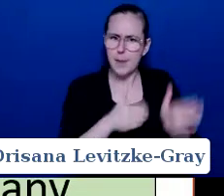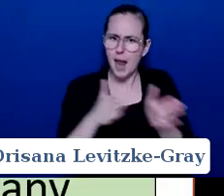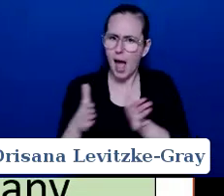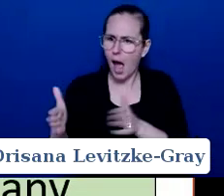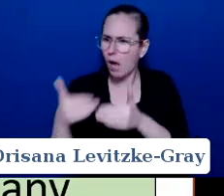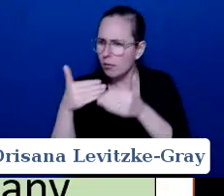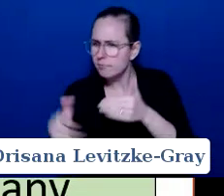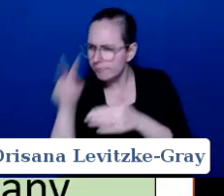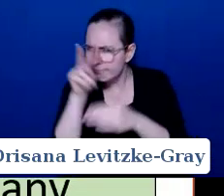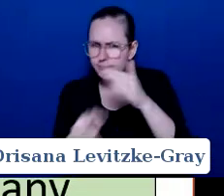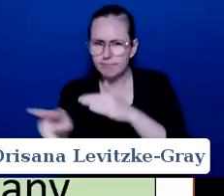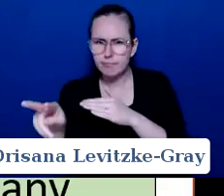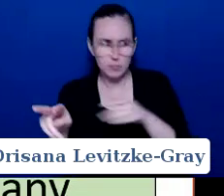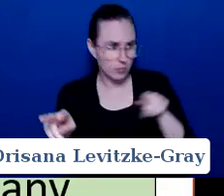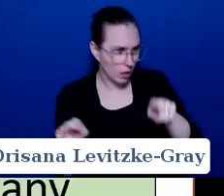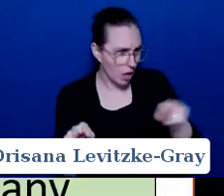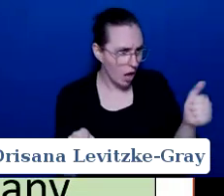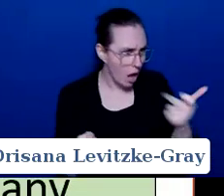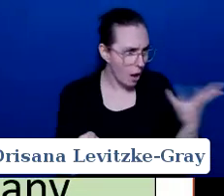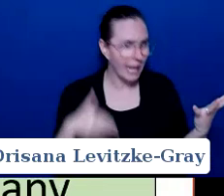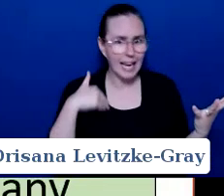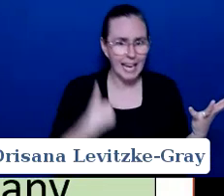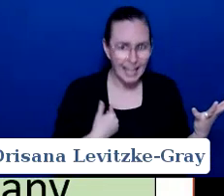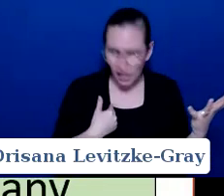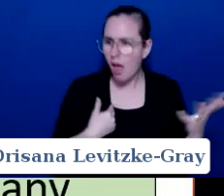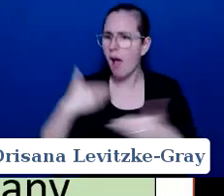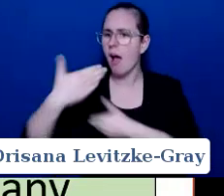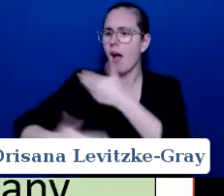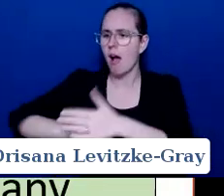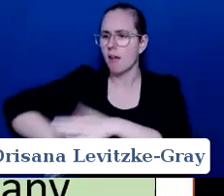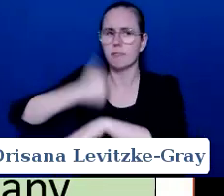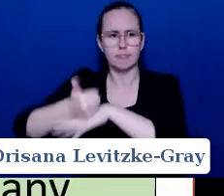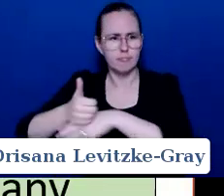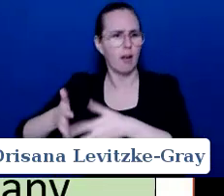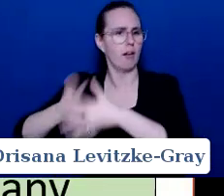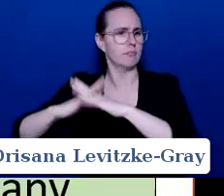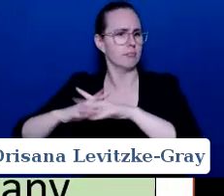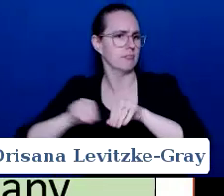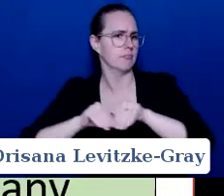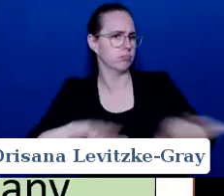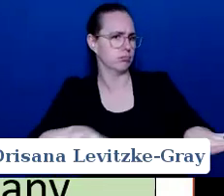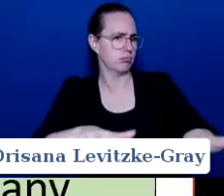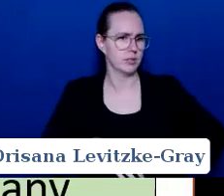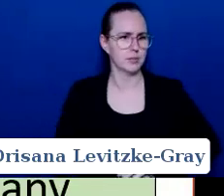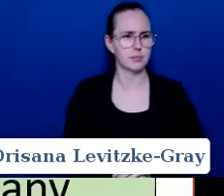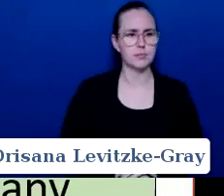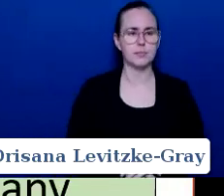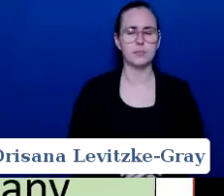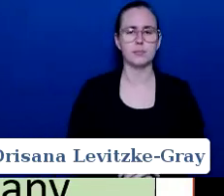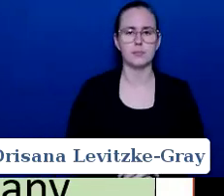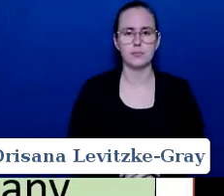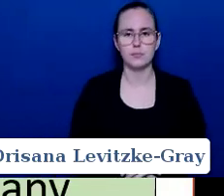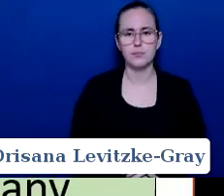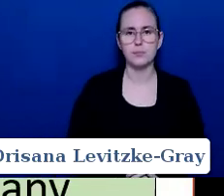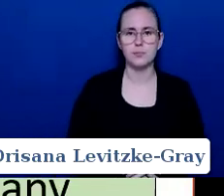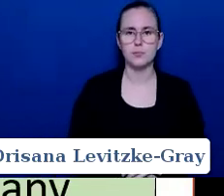very important is the clarification of why the reform is done, if we change an existing system or if we create